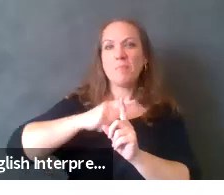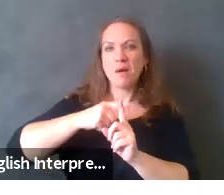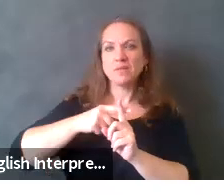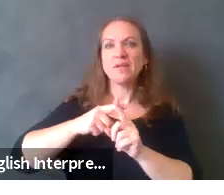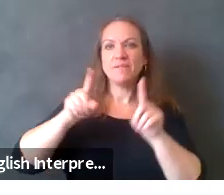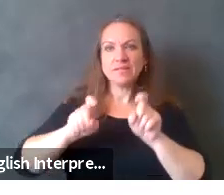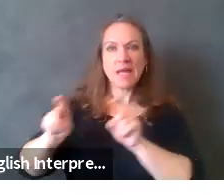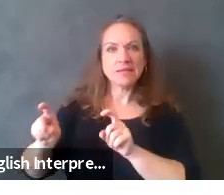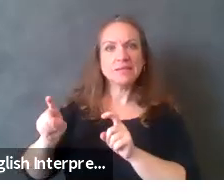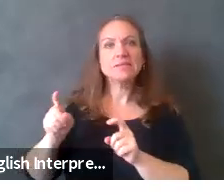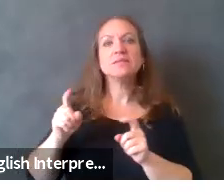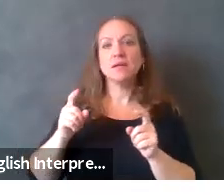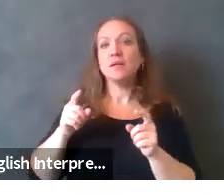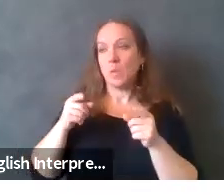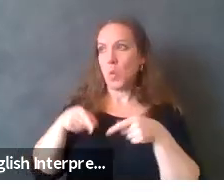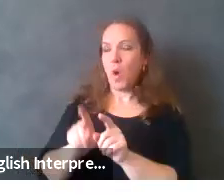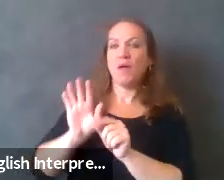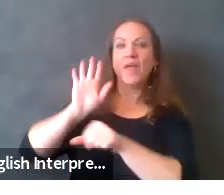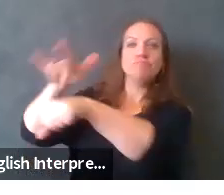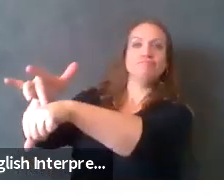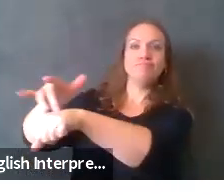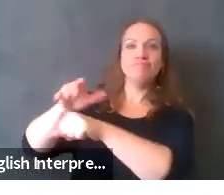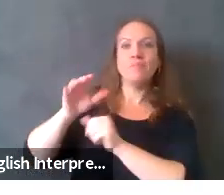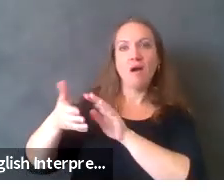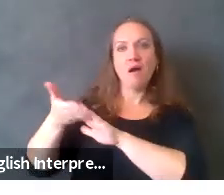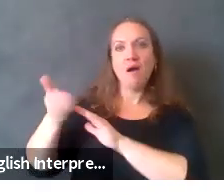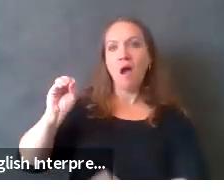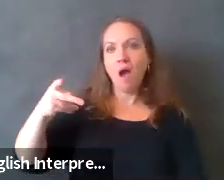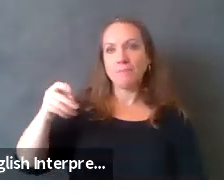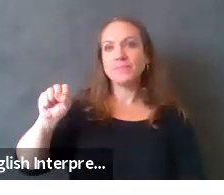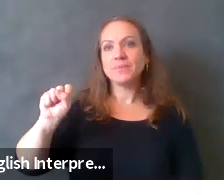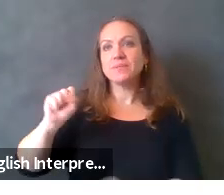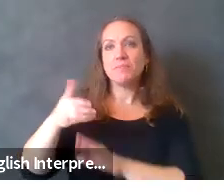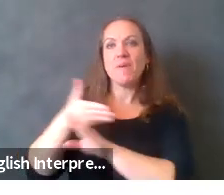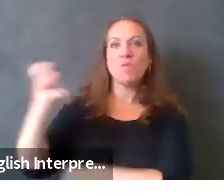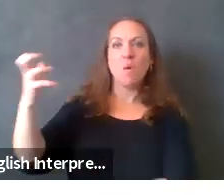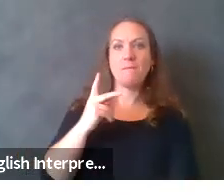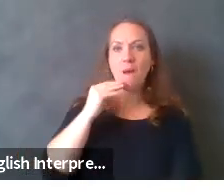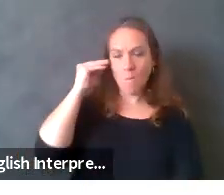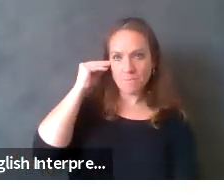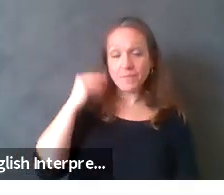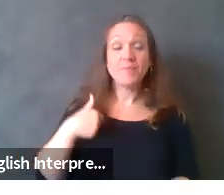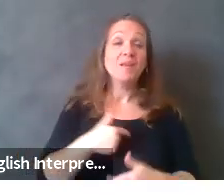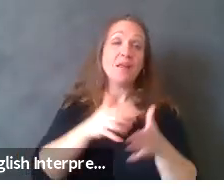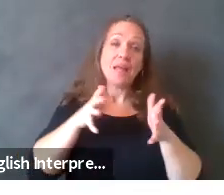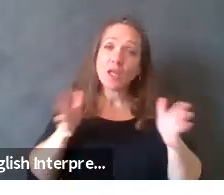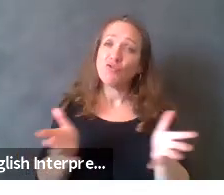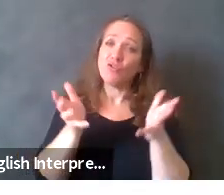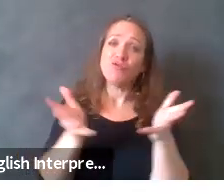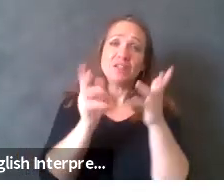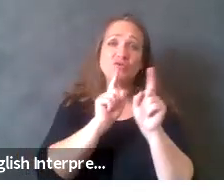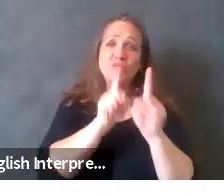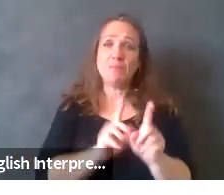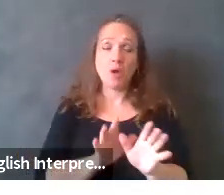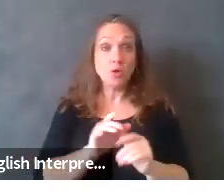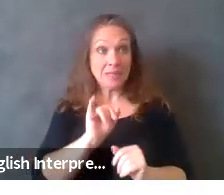COVID-19 while on operations or shortly after returning home. We have really encouraged our responders, if the